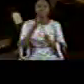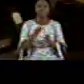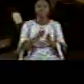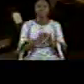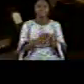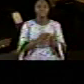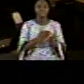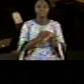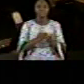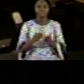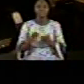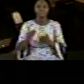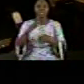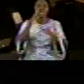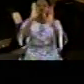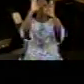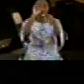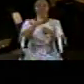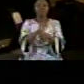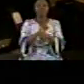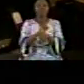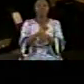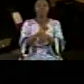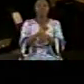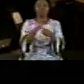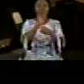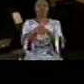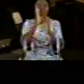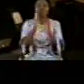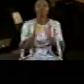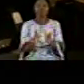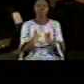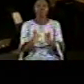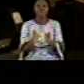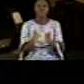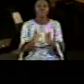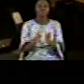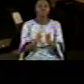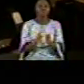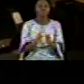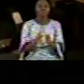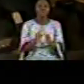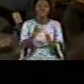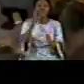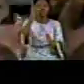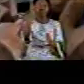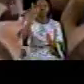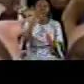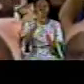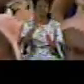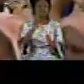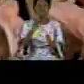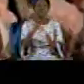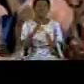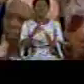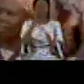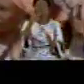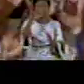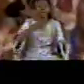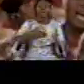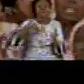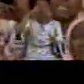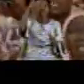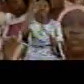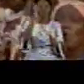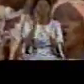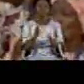Waymaker, miracle worker, promise keeper, light in the darkness. My God,